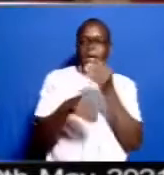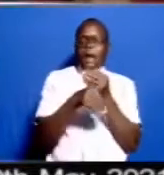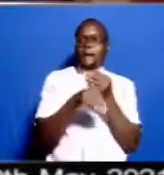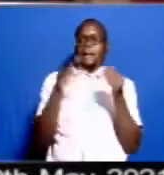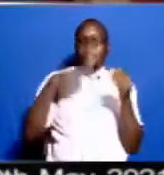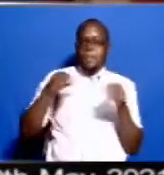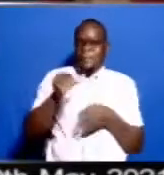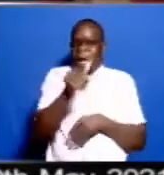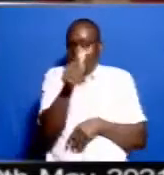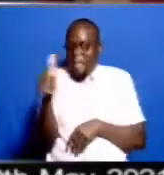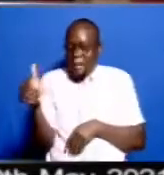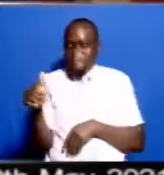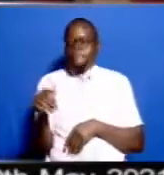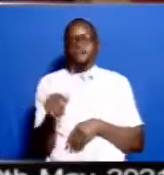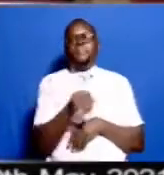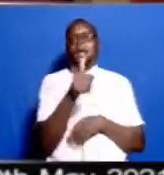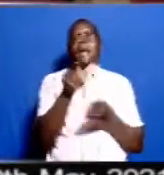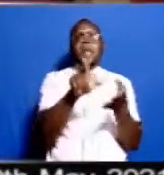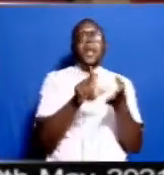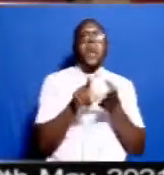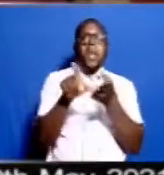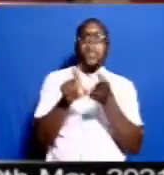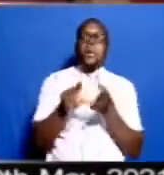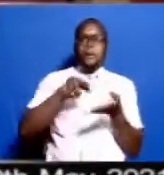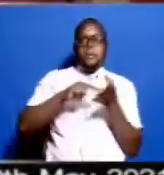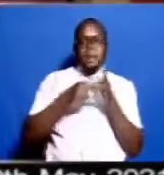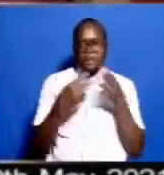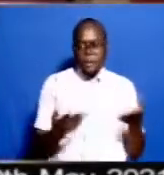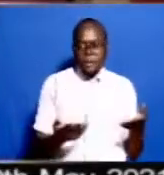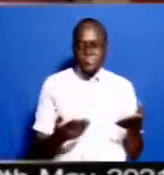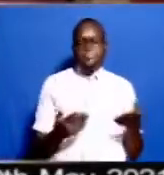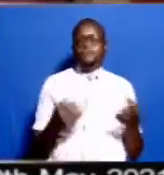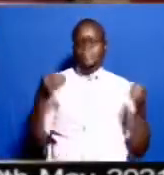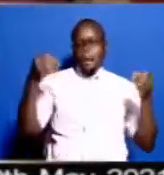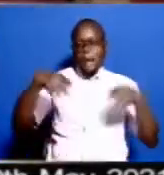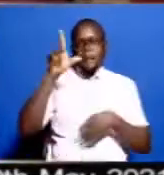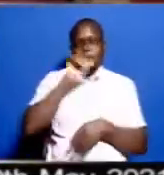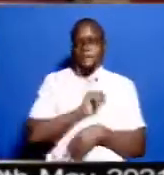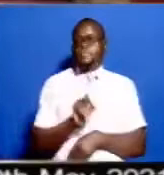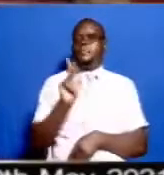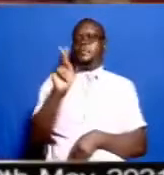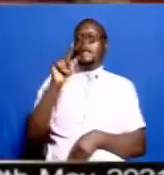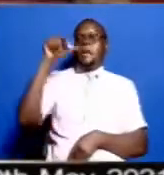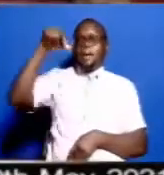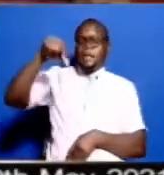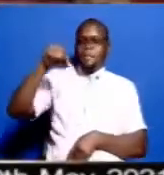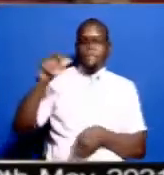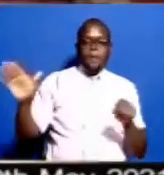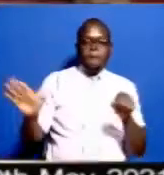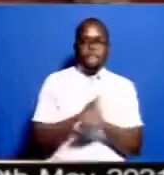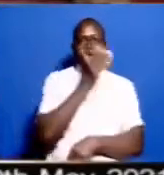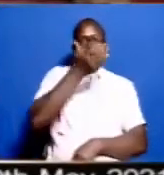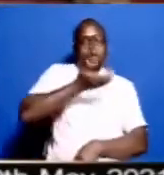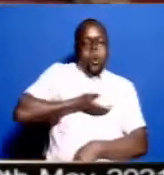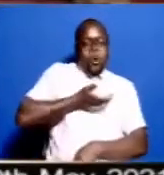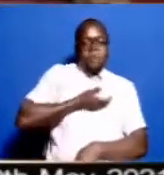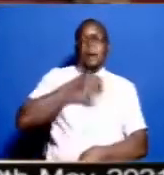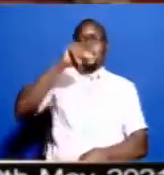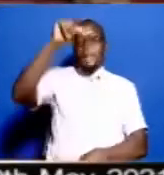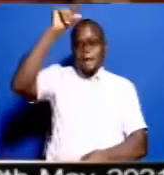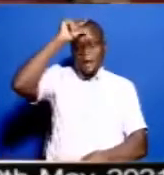guarantees to the other loans, then you actually, there's no doubt, Kenya Airways is actually owned by the Kenyan government.